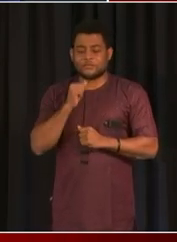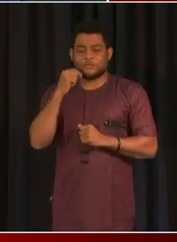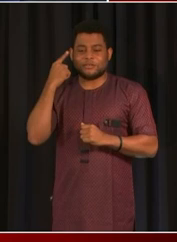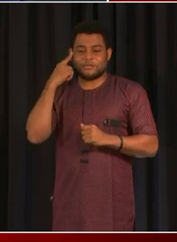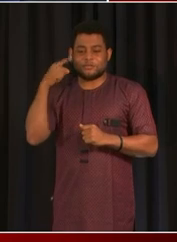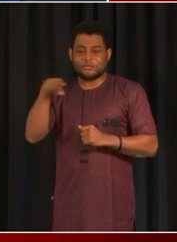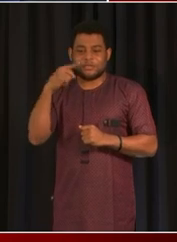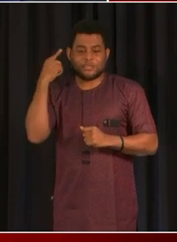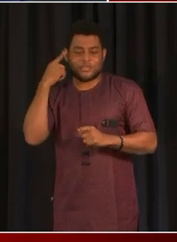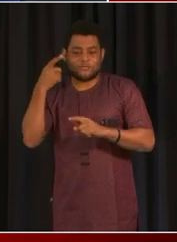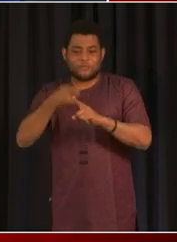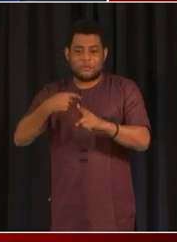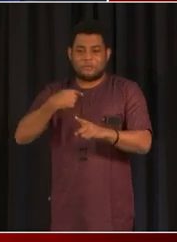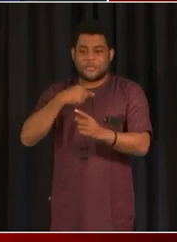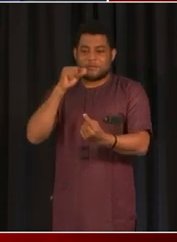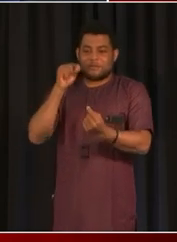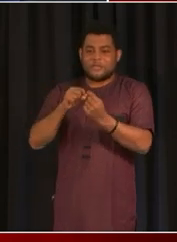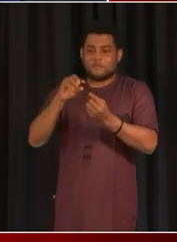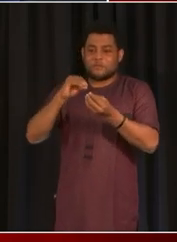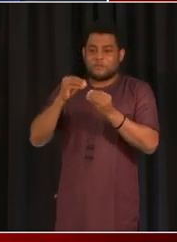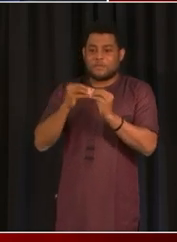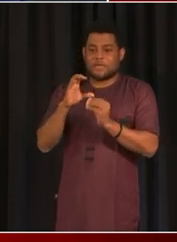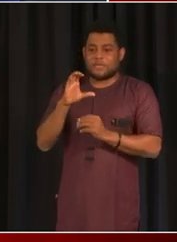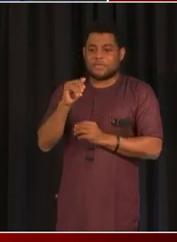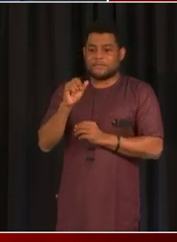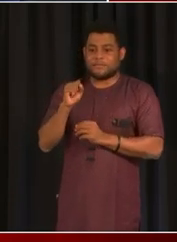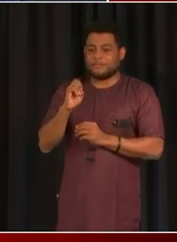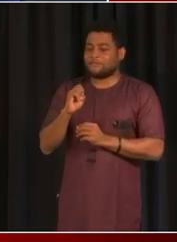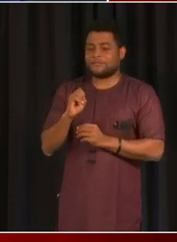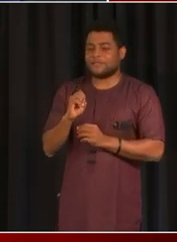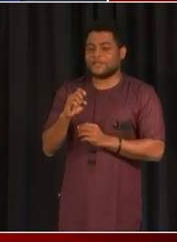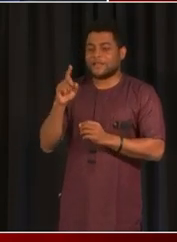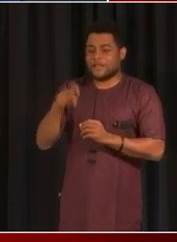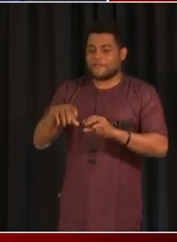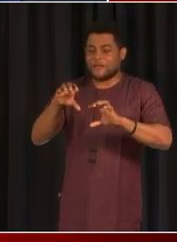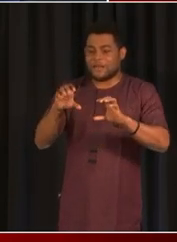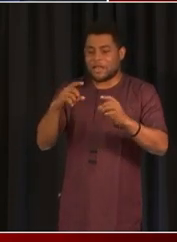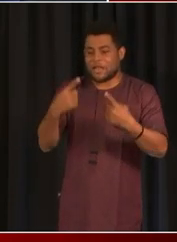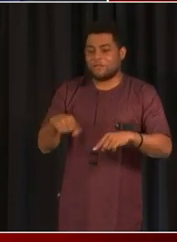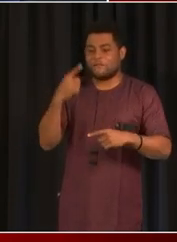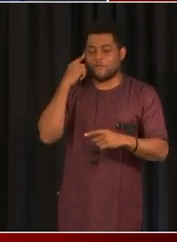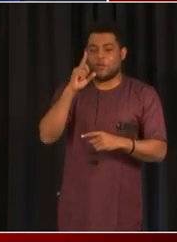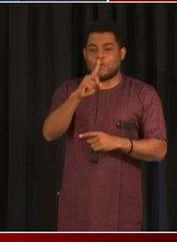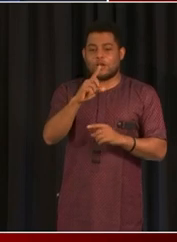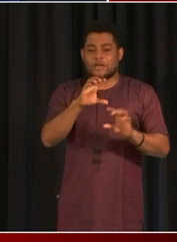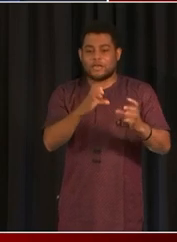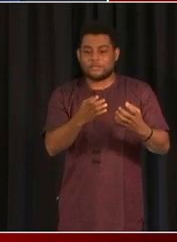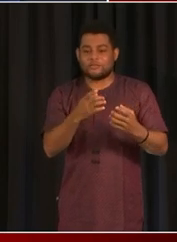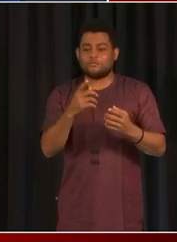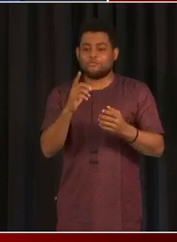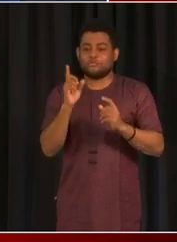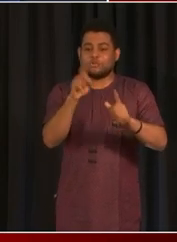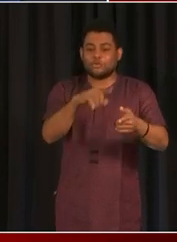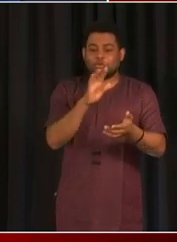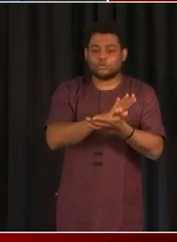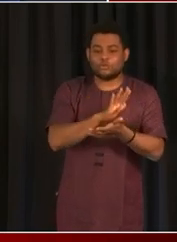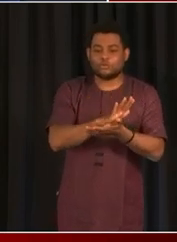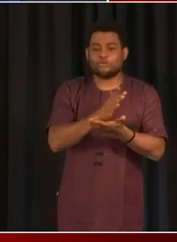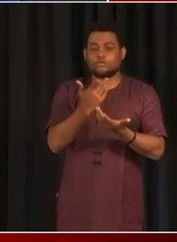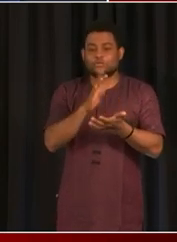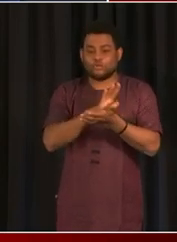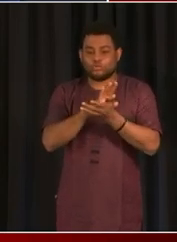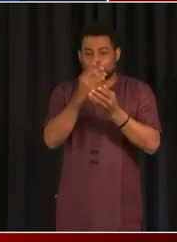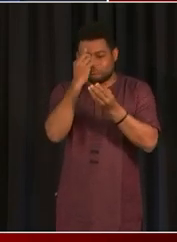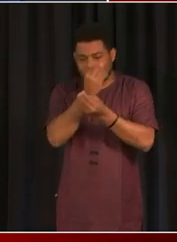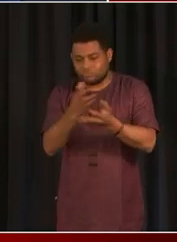number of cases that has to occur in order for a classroom to return to virtual learning or a school to be closed for all students for a period